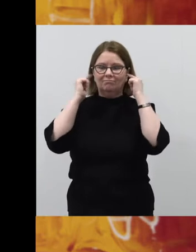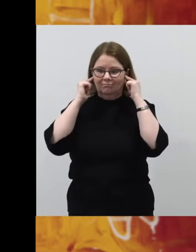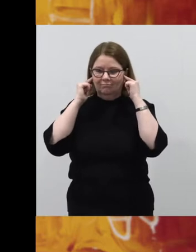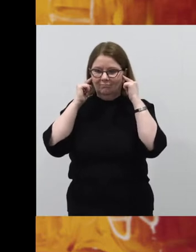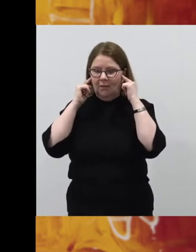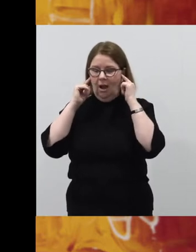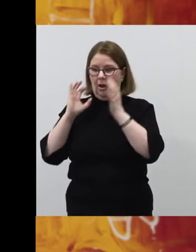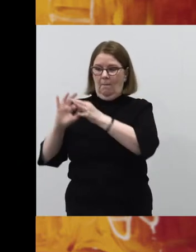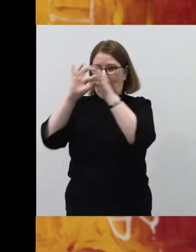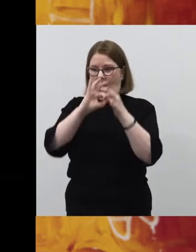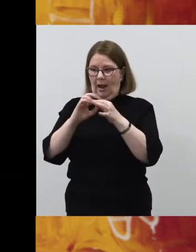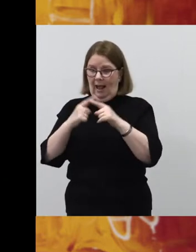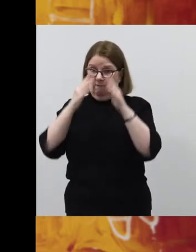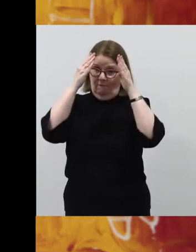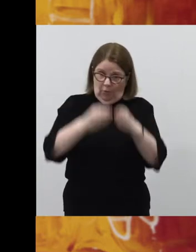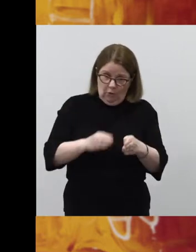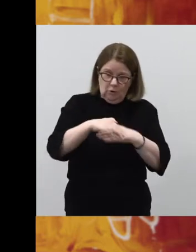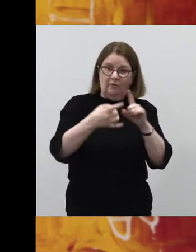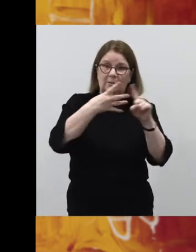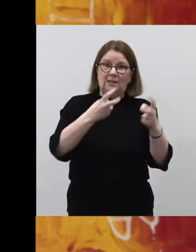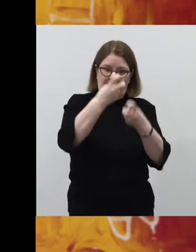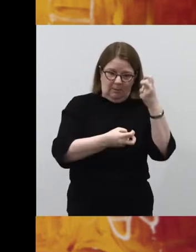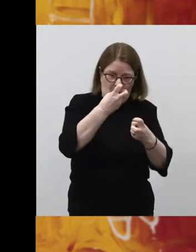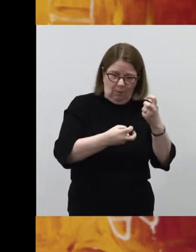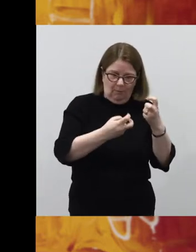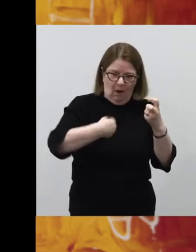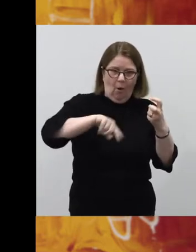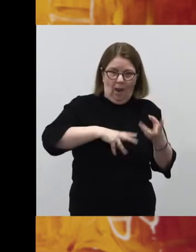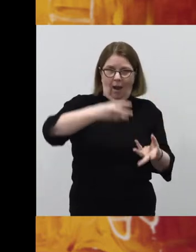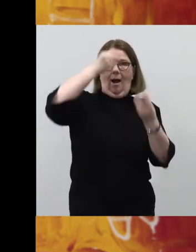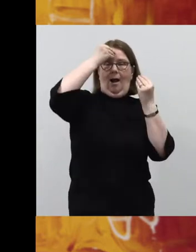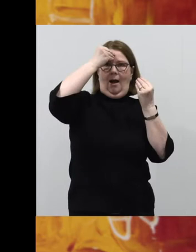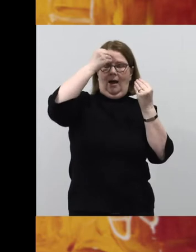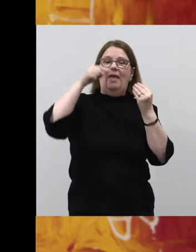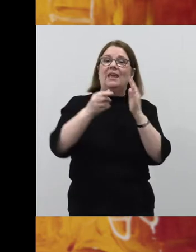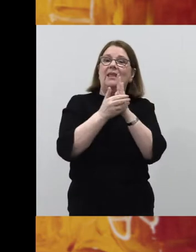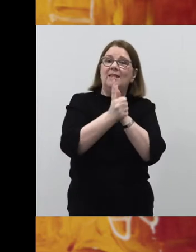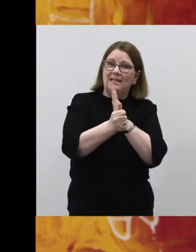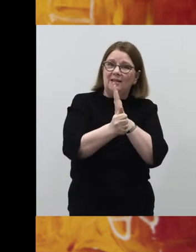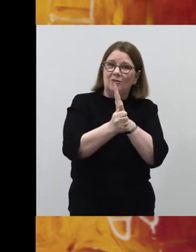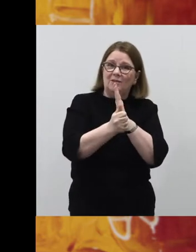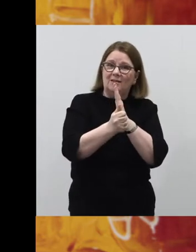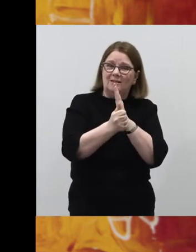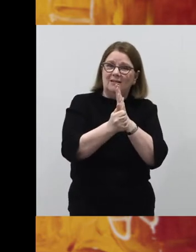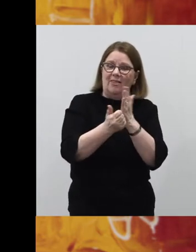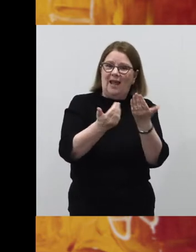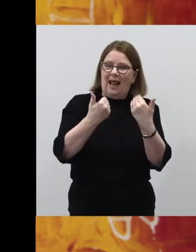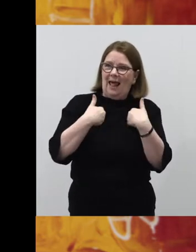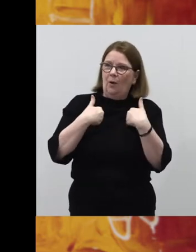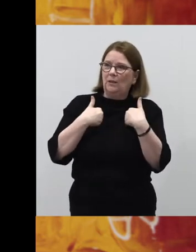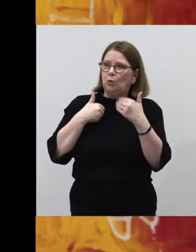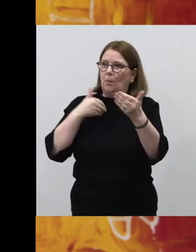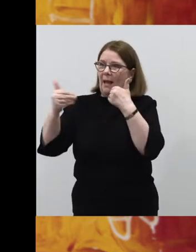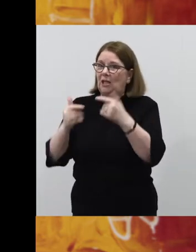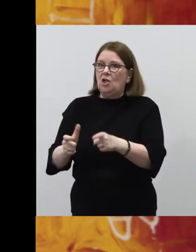It connects Indigenous health and resilience with rights to express relationships to land, reciprocal justice, family